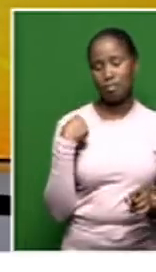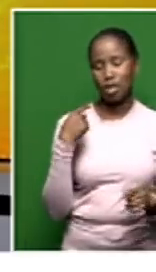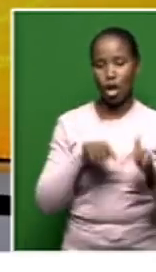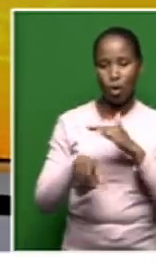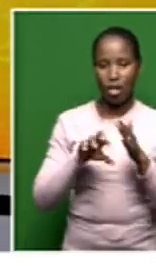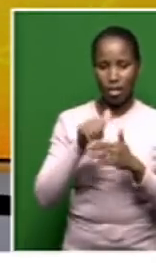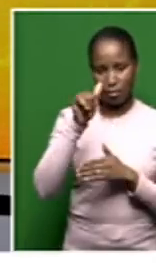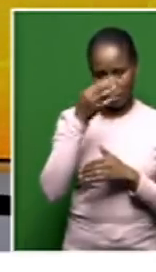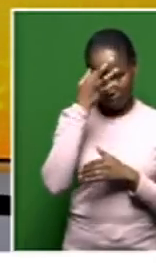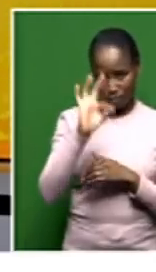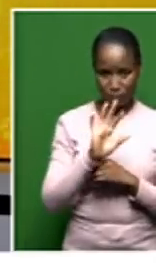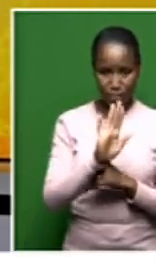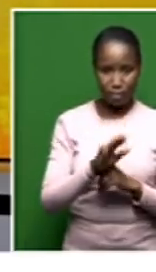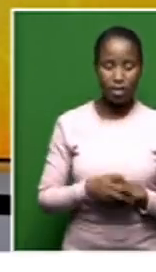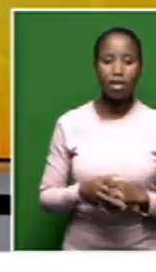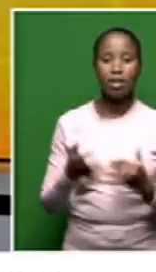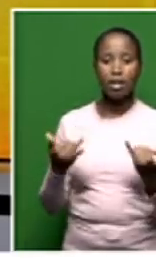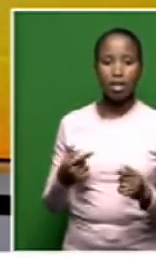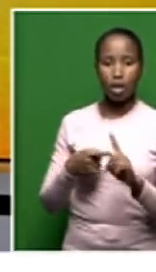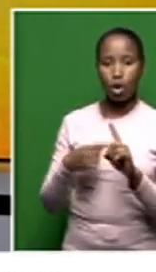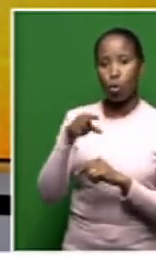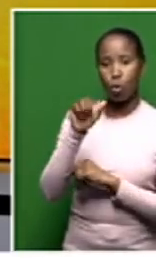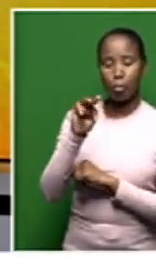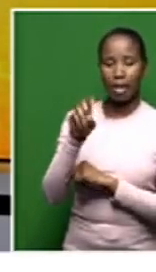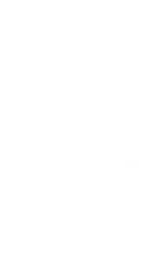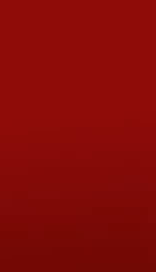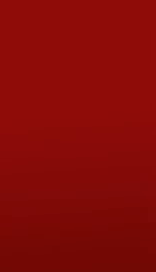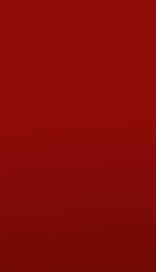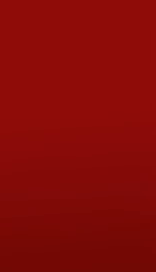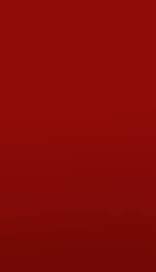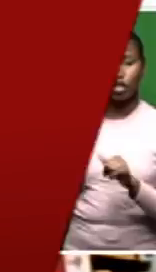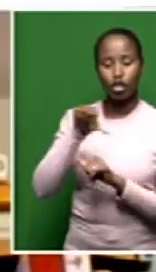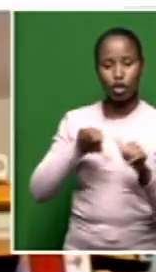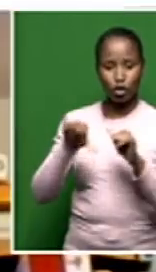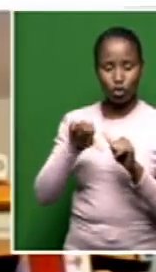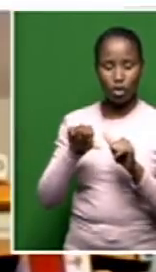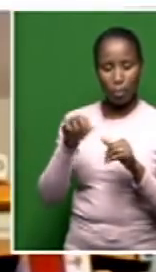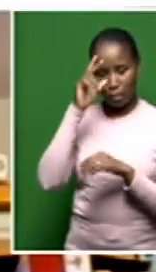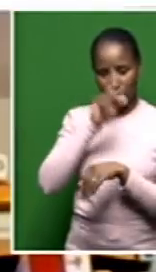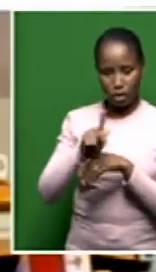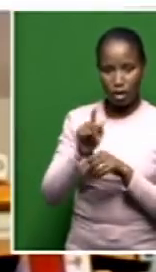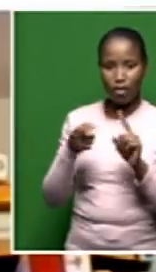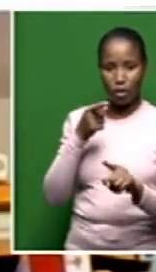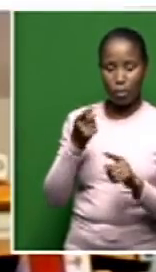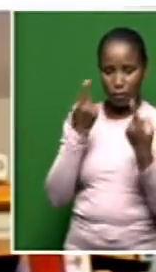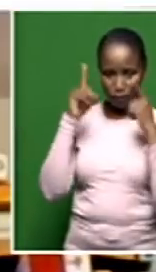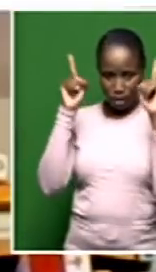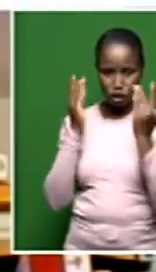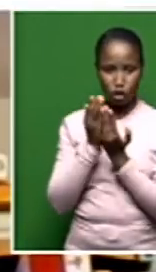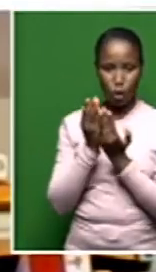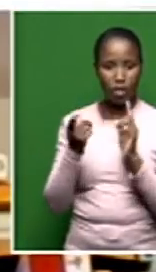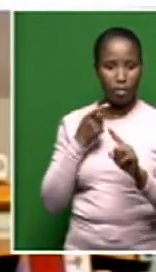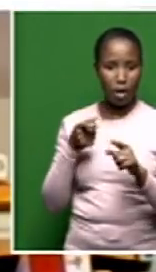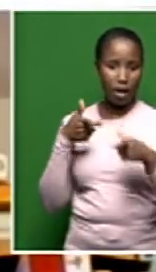elections. Professor William Gumede is an author, a columnist and associate professor at the Wits School of Governance and also the